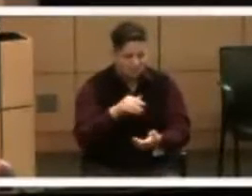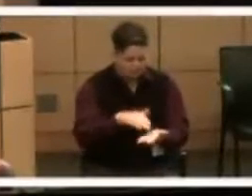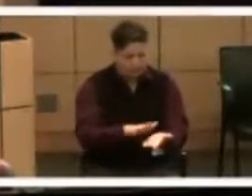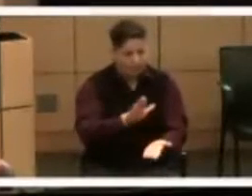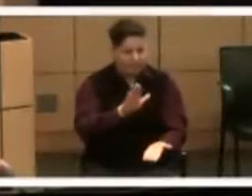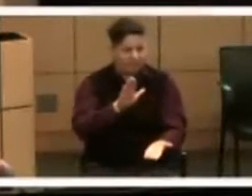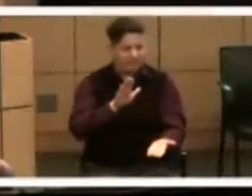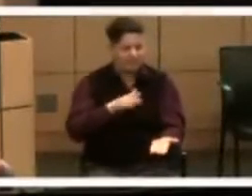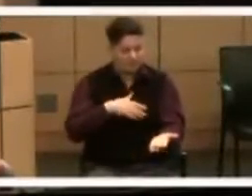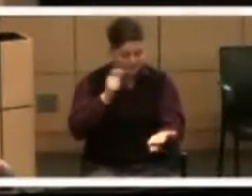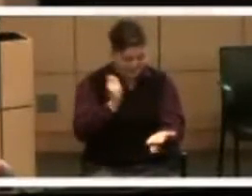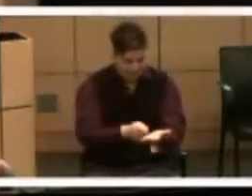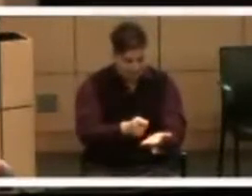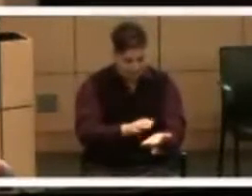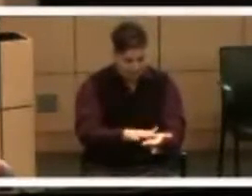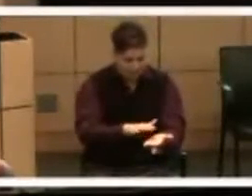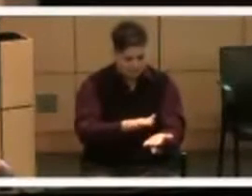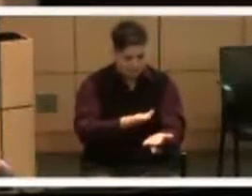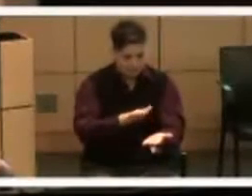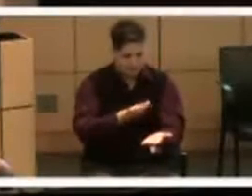what that would sound like. Okay?